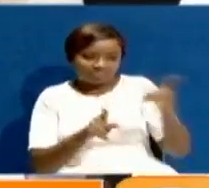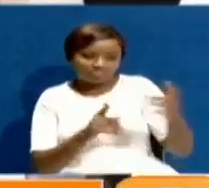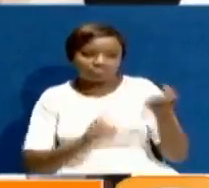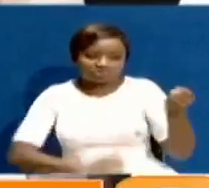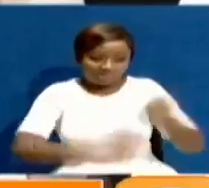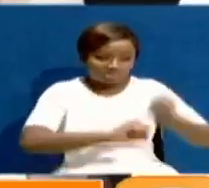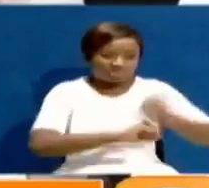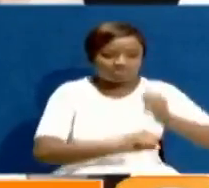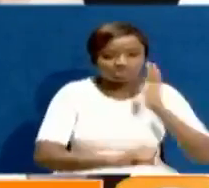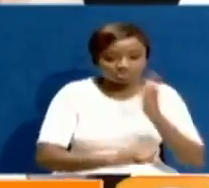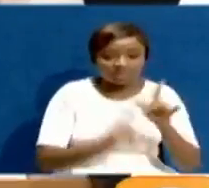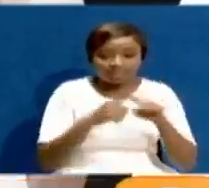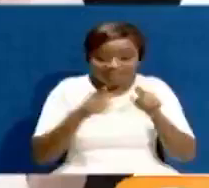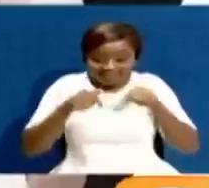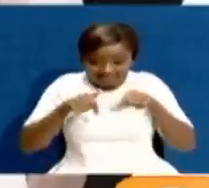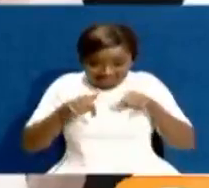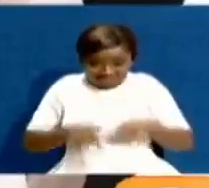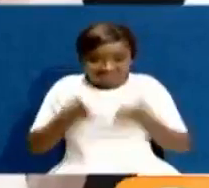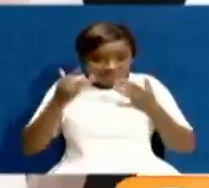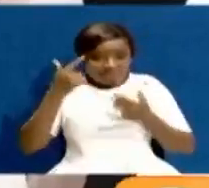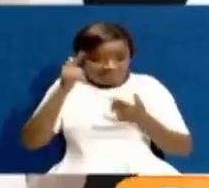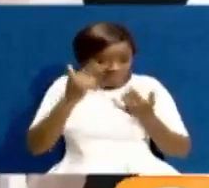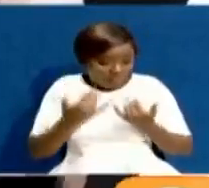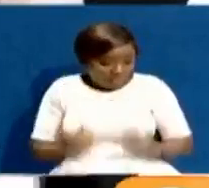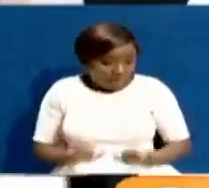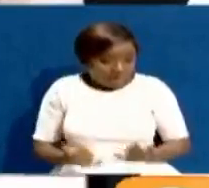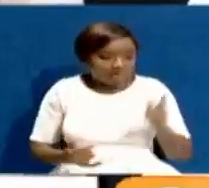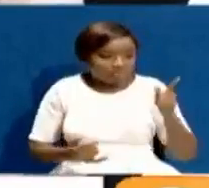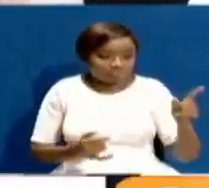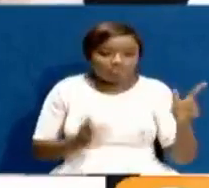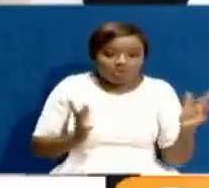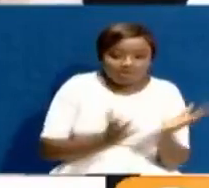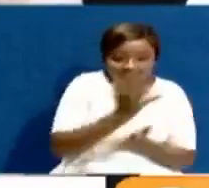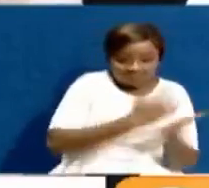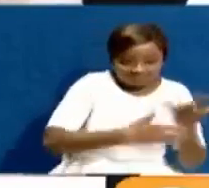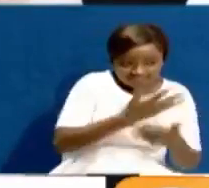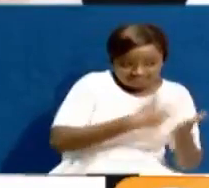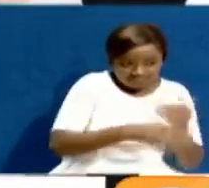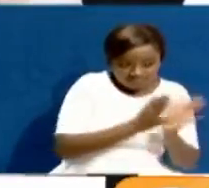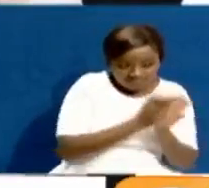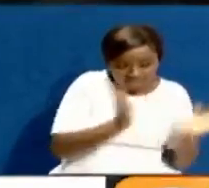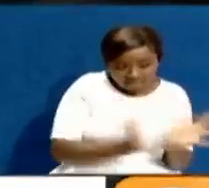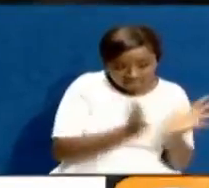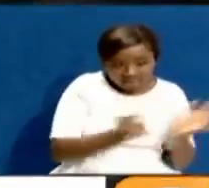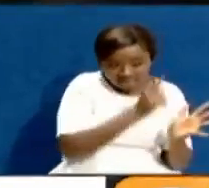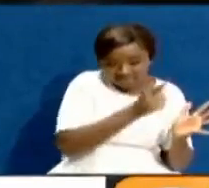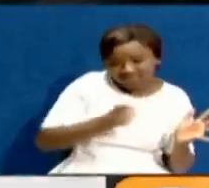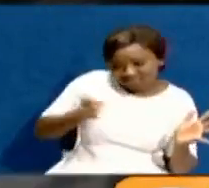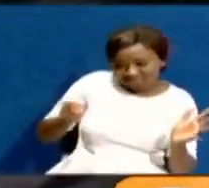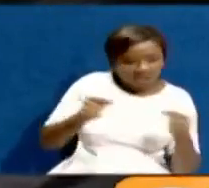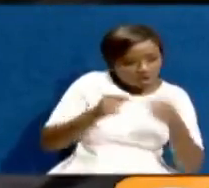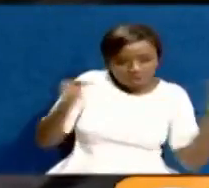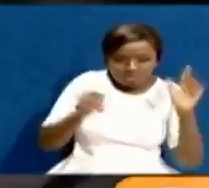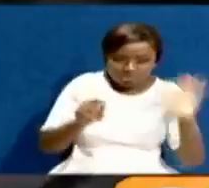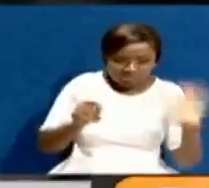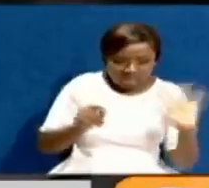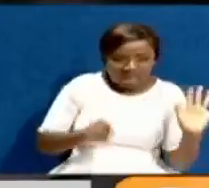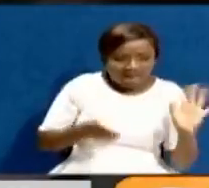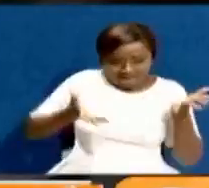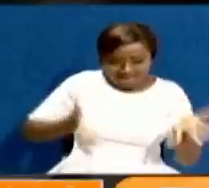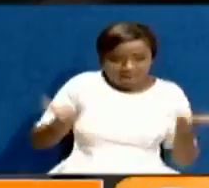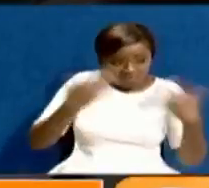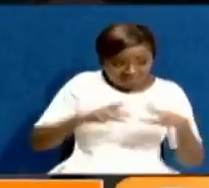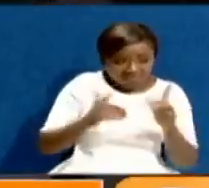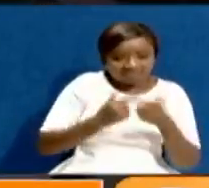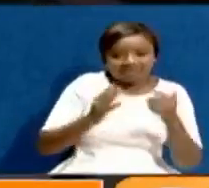kwamba huyu kijana wetu ameingia kwa hiyo kiti unopposed. In memory of our